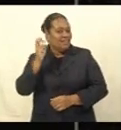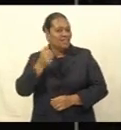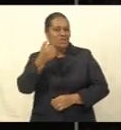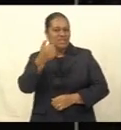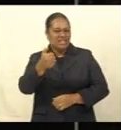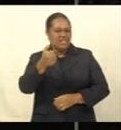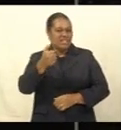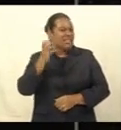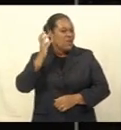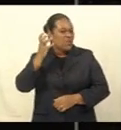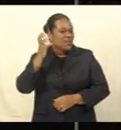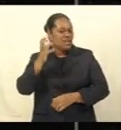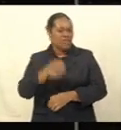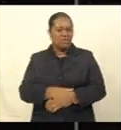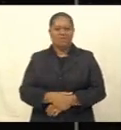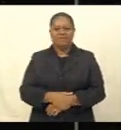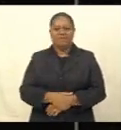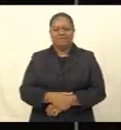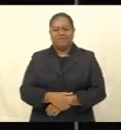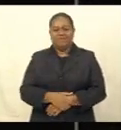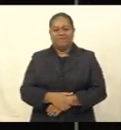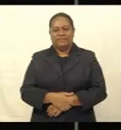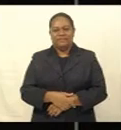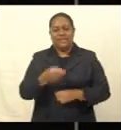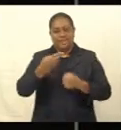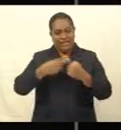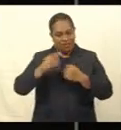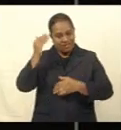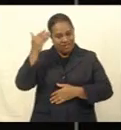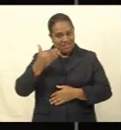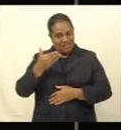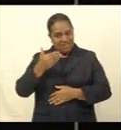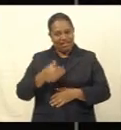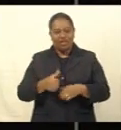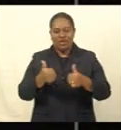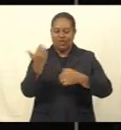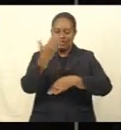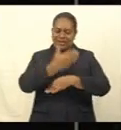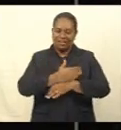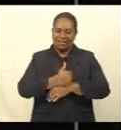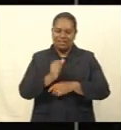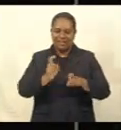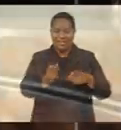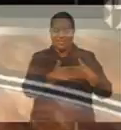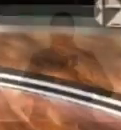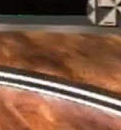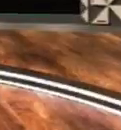FBC radio stations live. That's your news for tonight. Have a good night, stay safe.